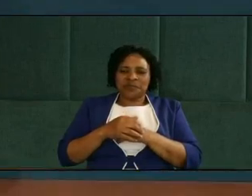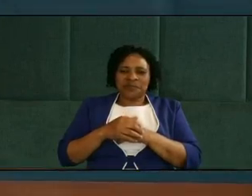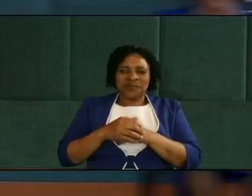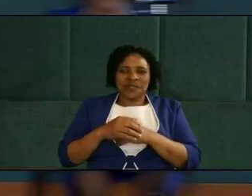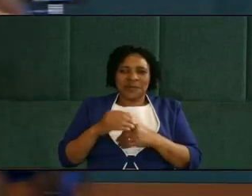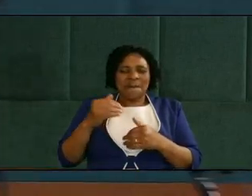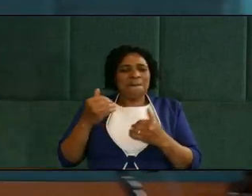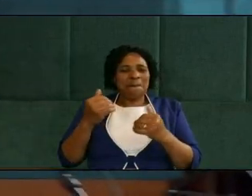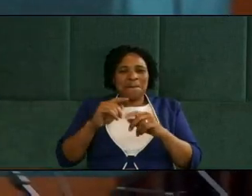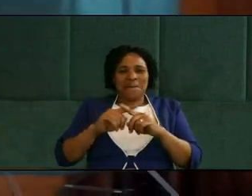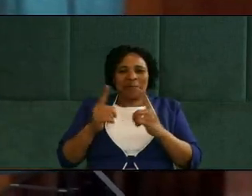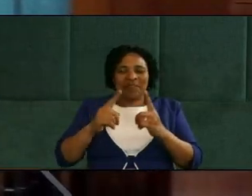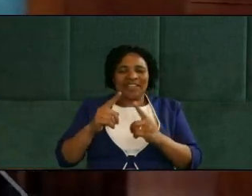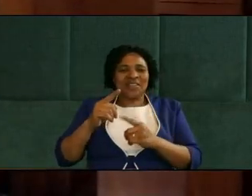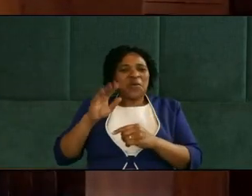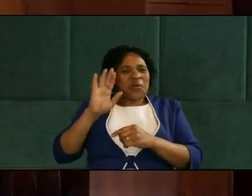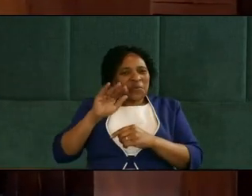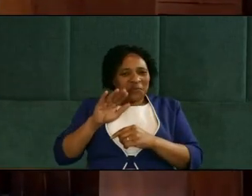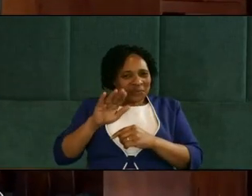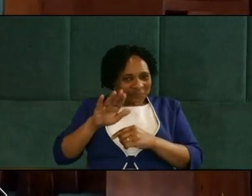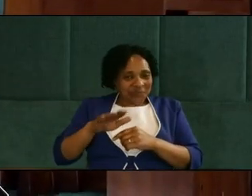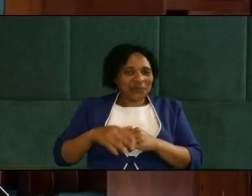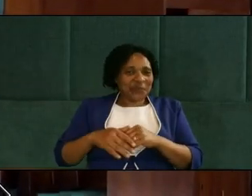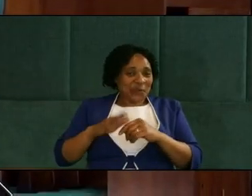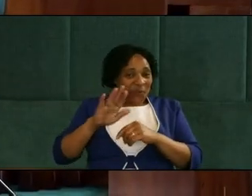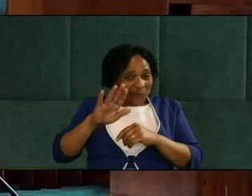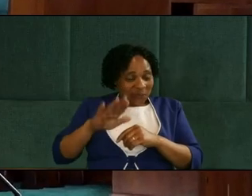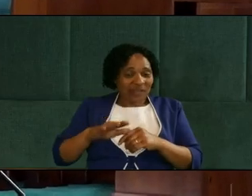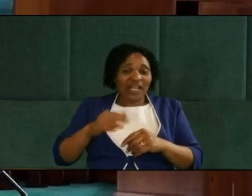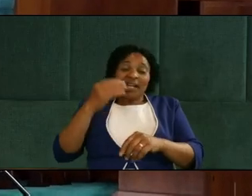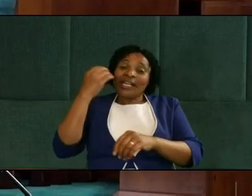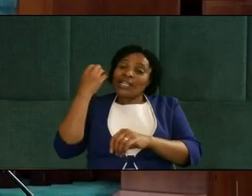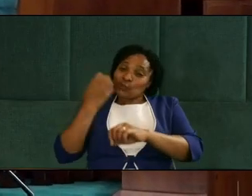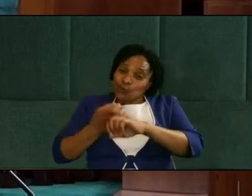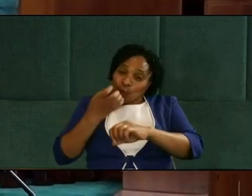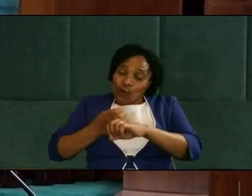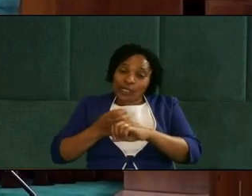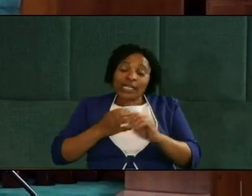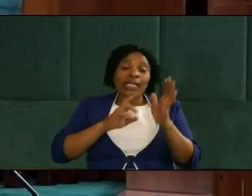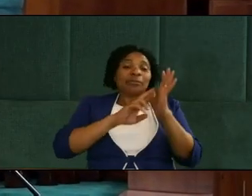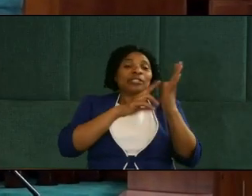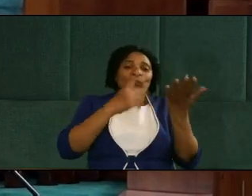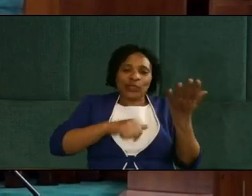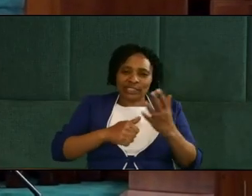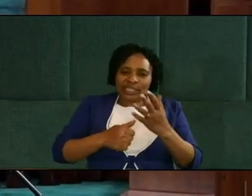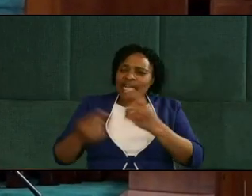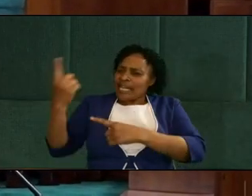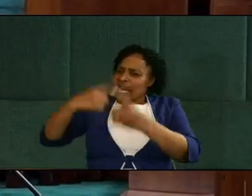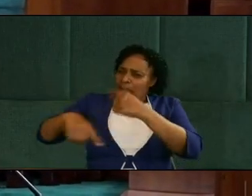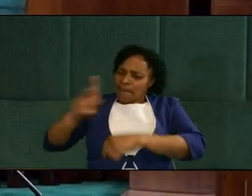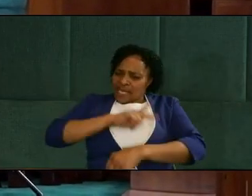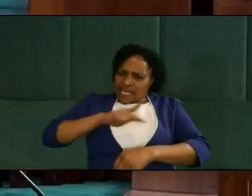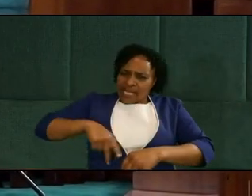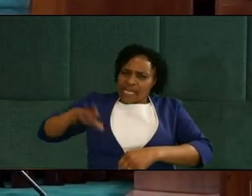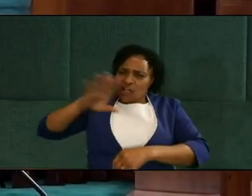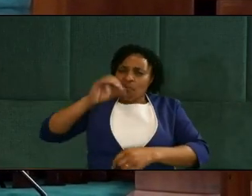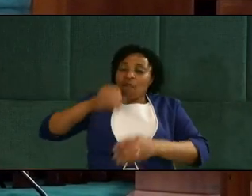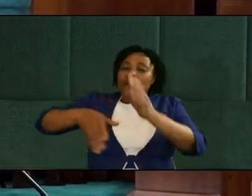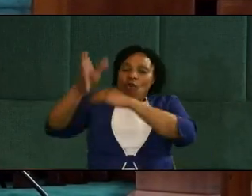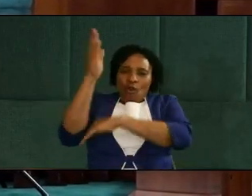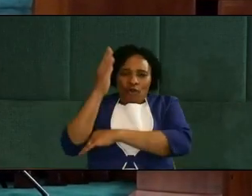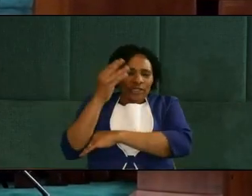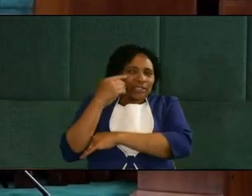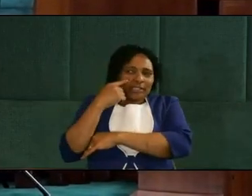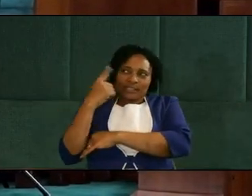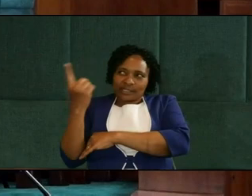And if the if the stone represents the coming kingdom of God, I want you to notice